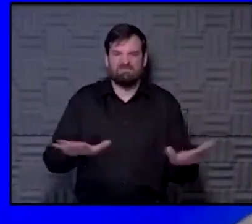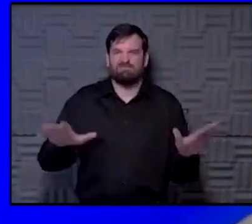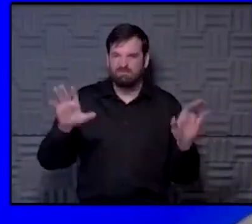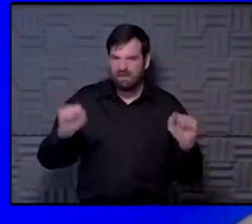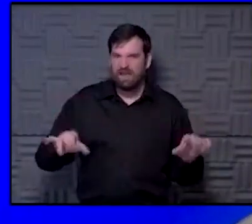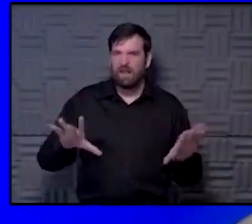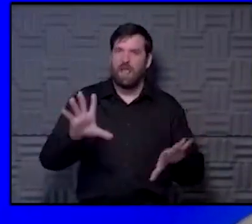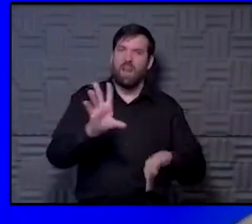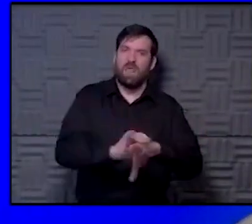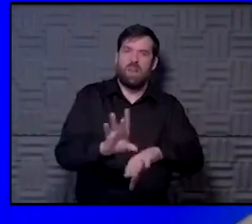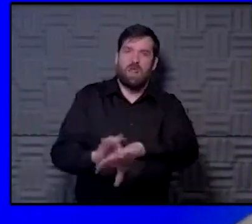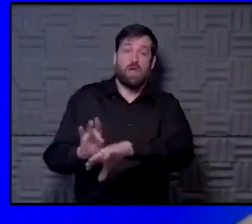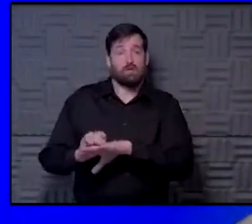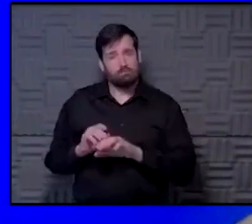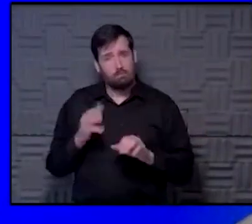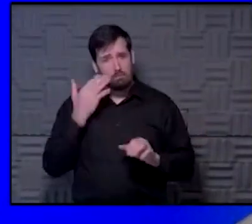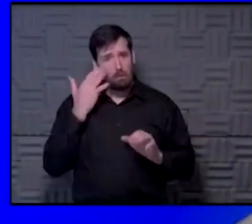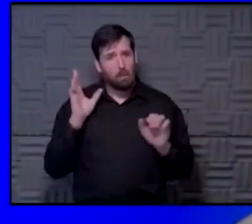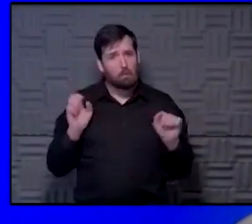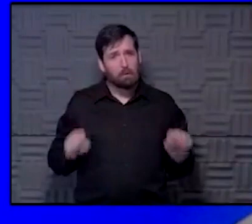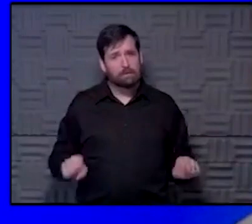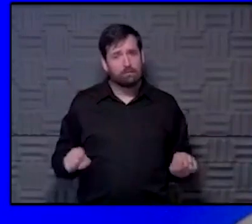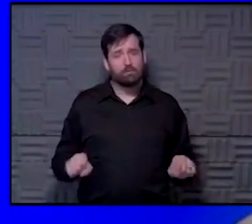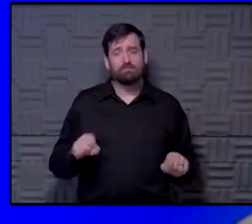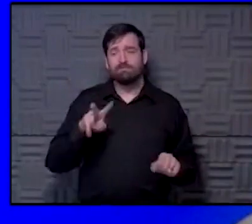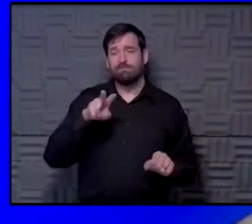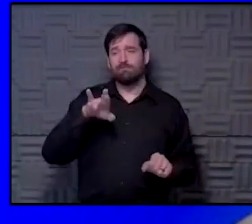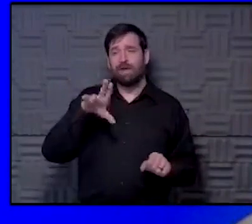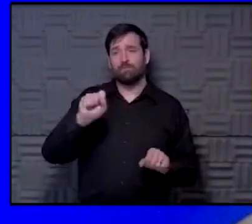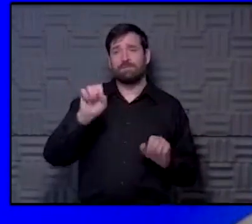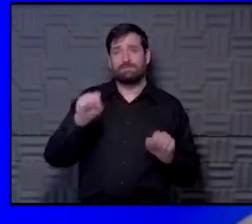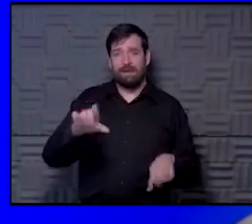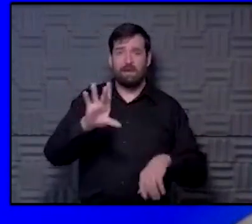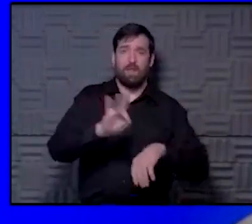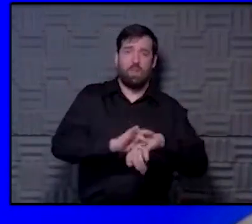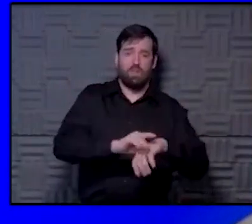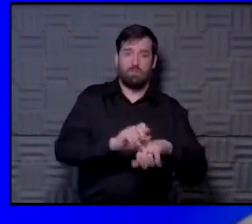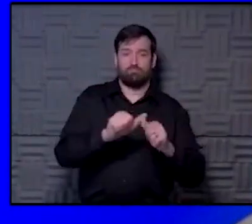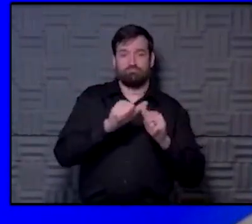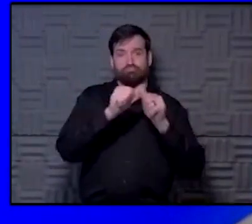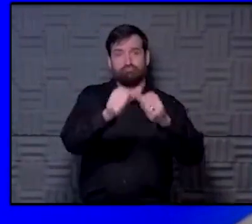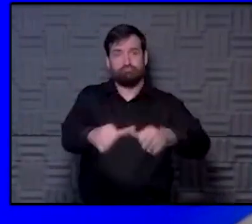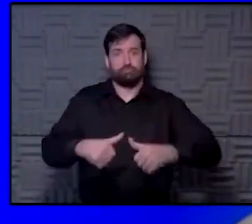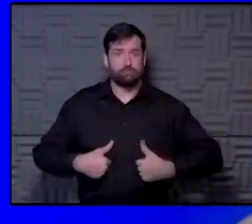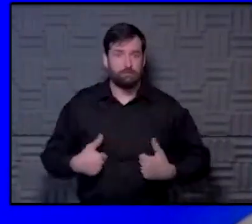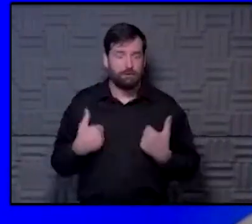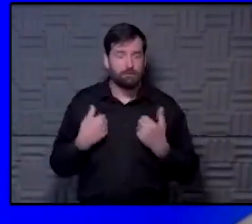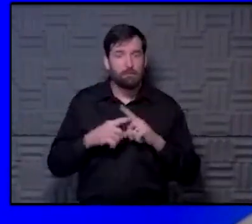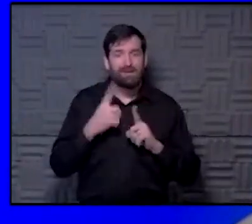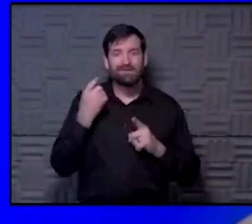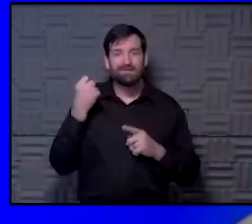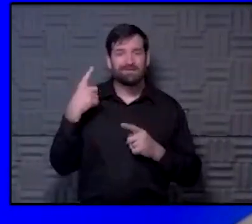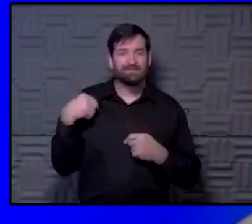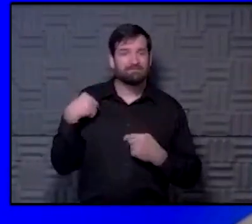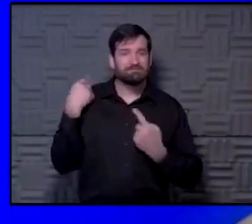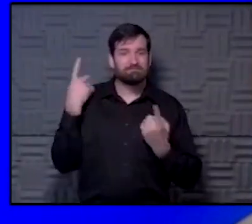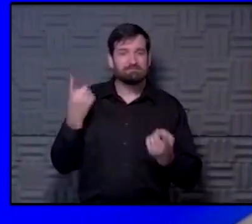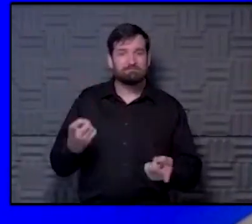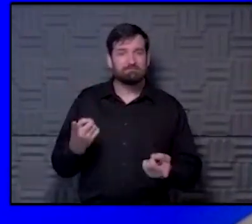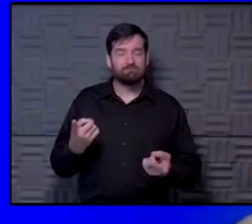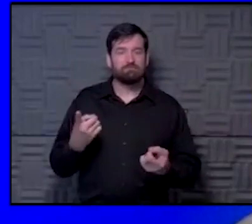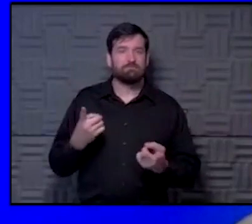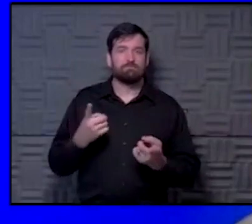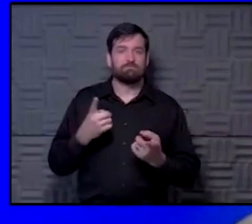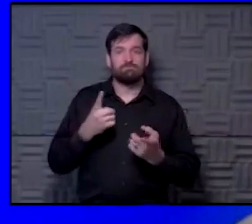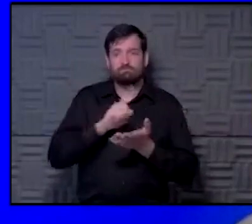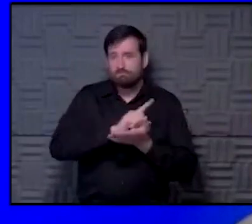to spread. We still know they can. We know the virus can live on surfaces. But as time goes on, after